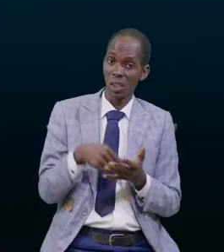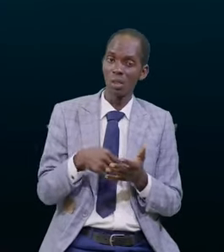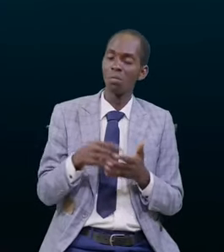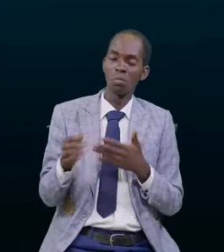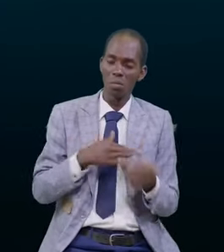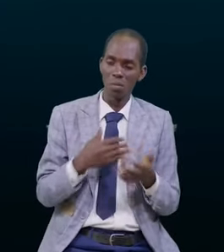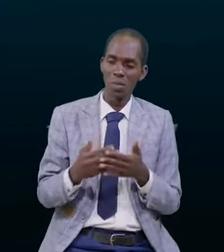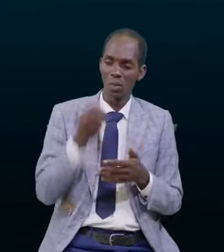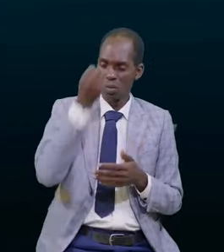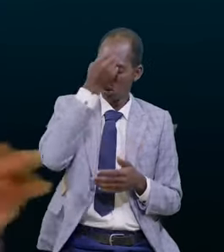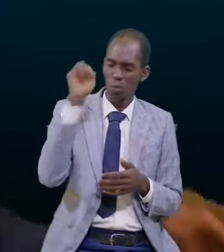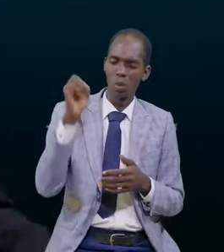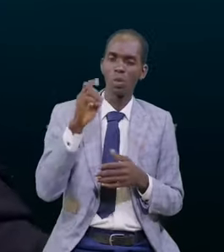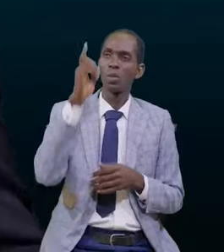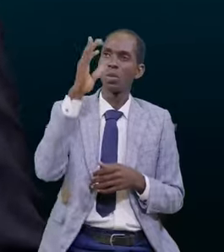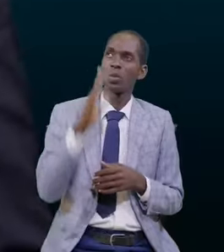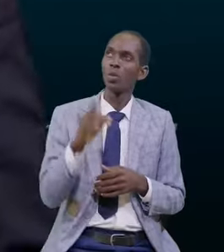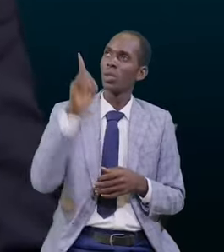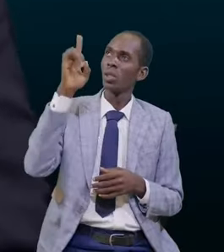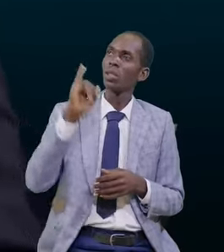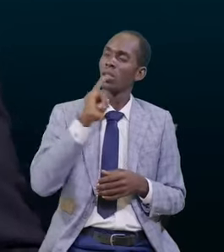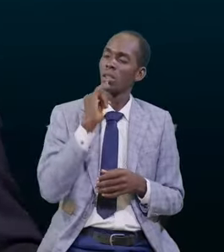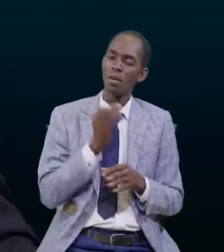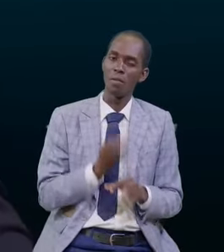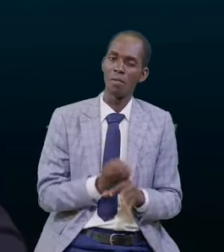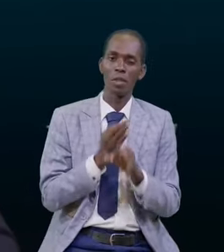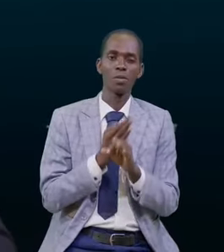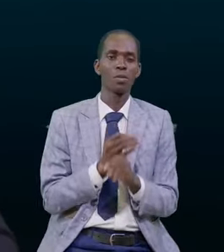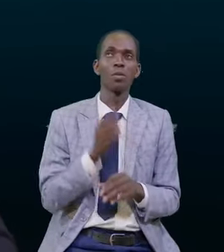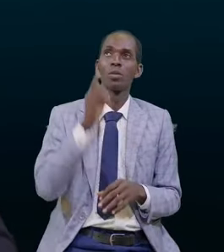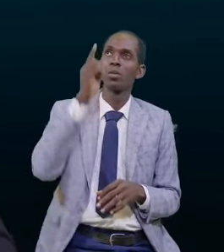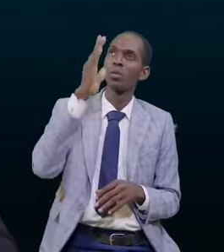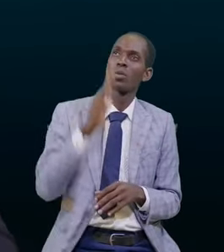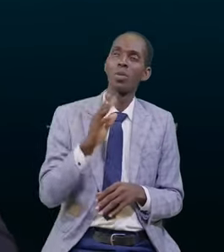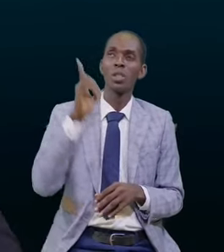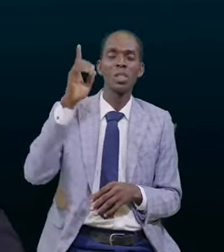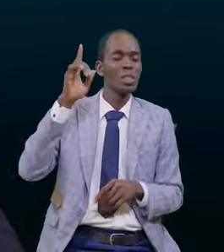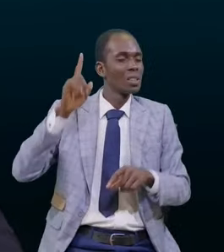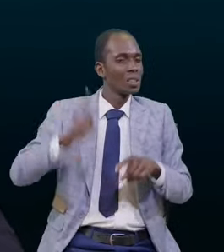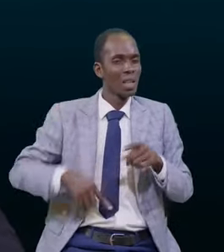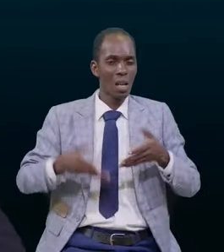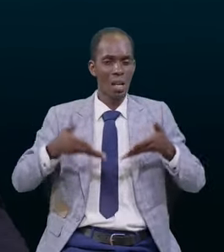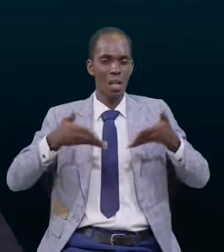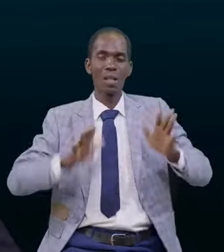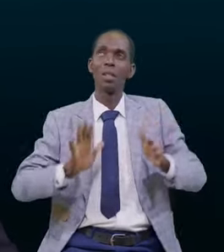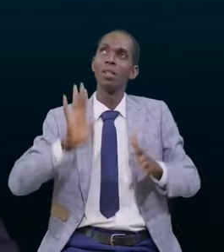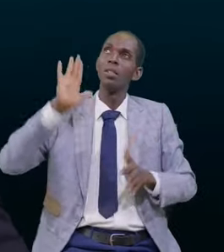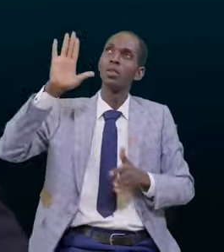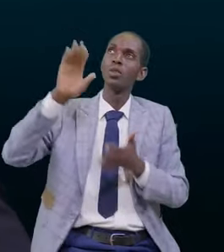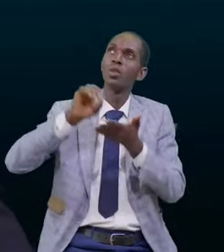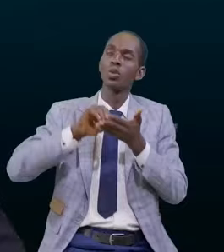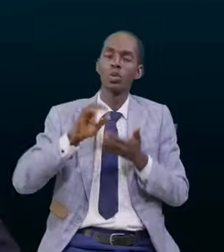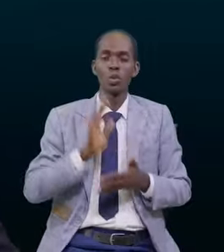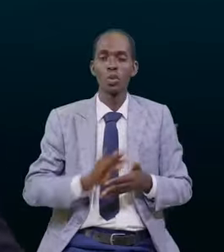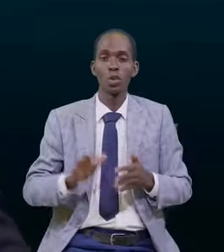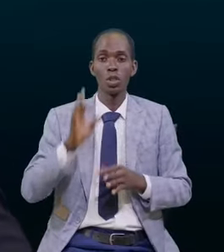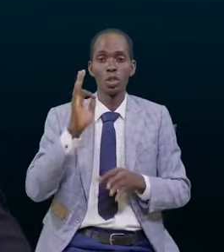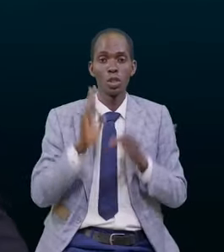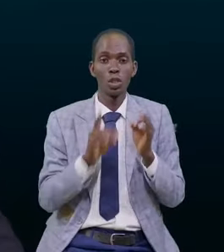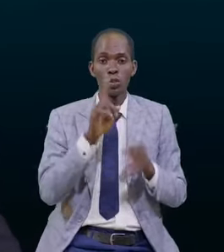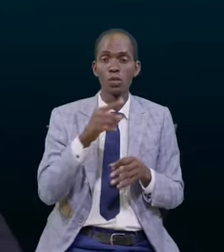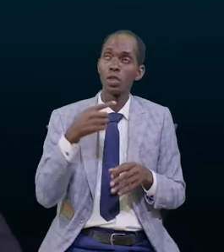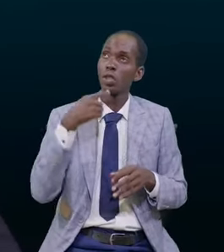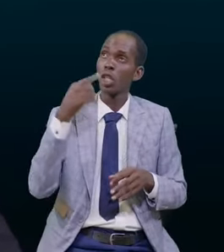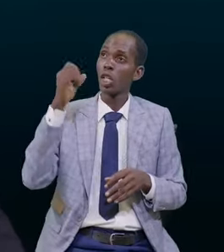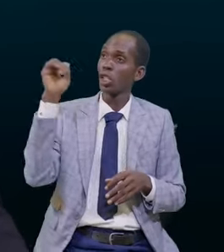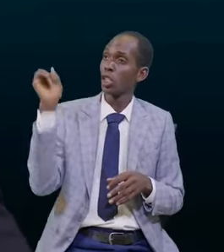a loving father there is no way he's ever going to allow any of his children once you have said yes to Jesus that is it